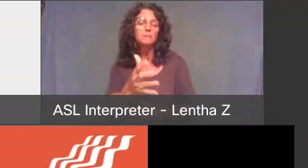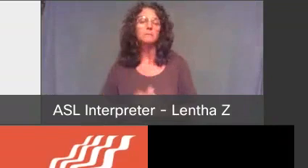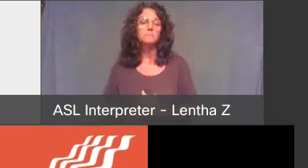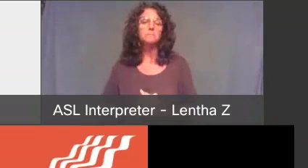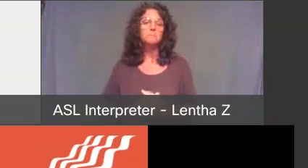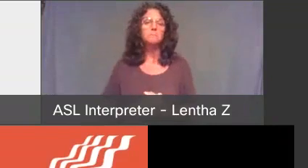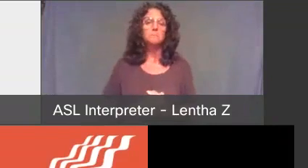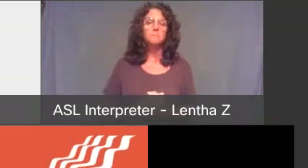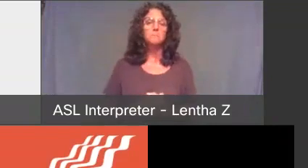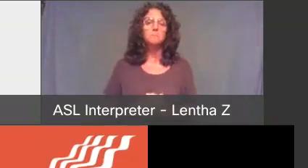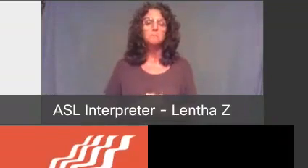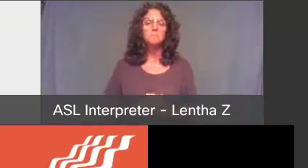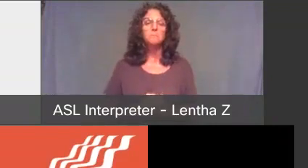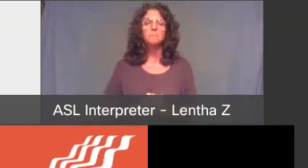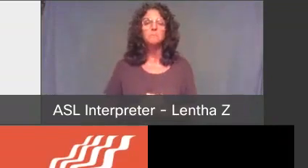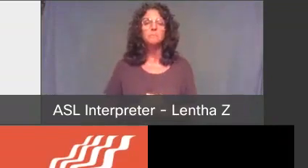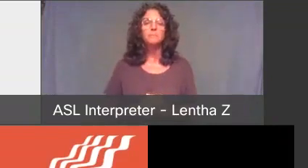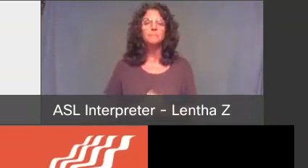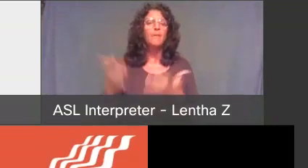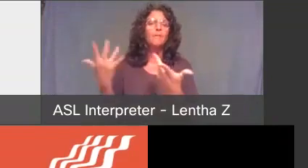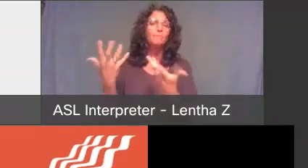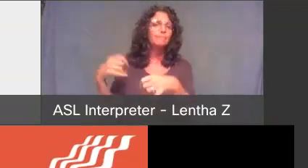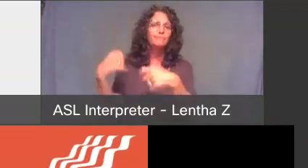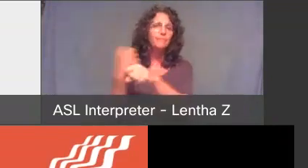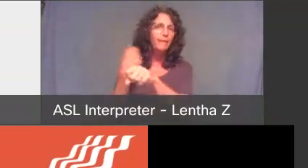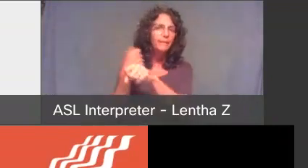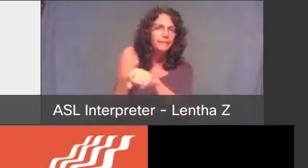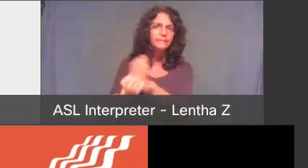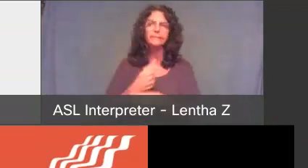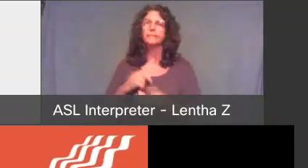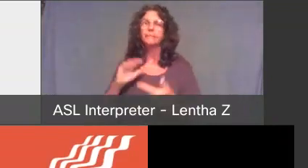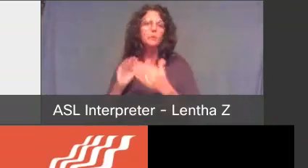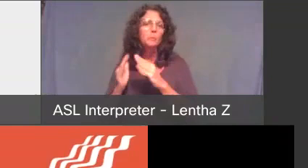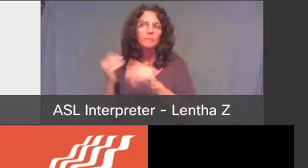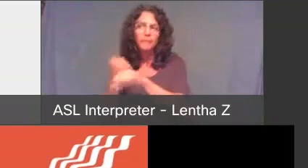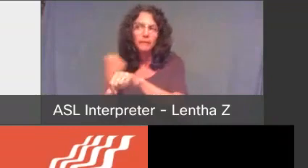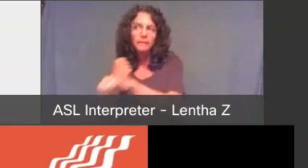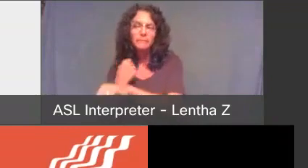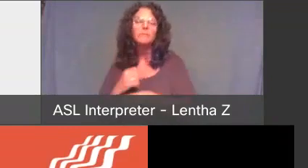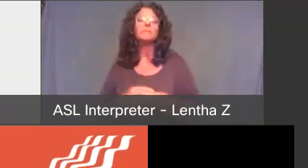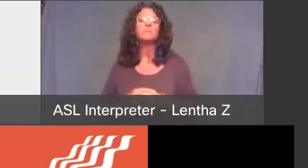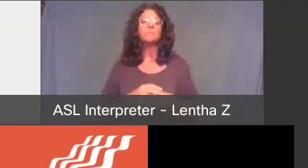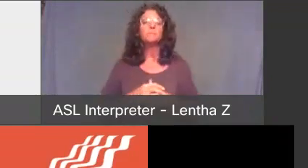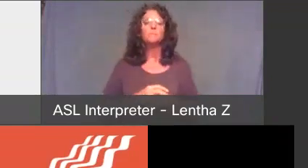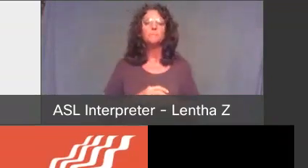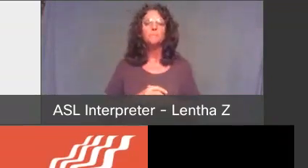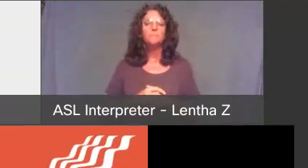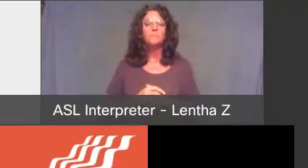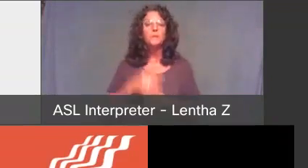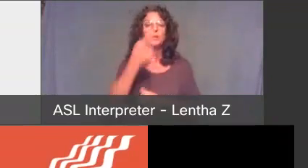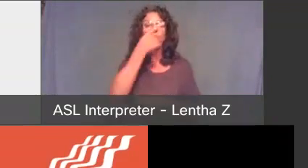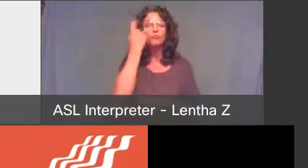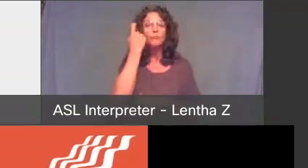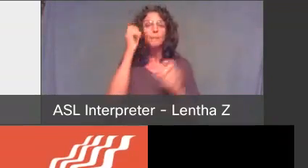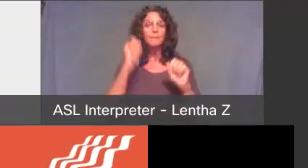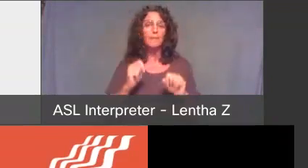or like violence of some kind, community violence, things like that. But trauma can be a lot